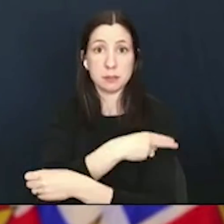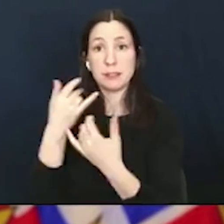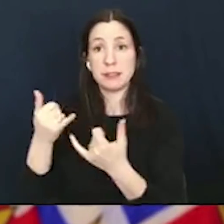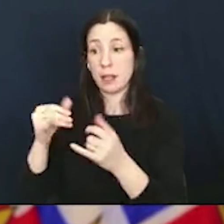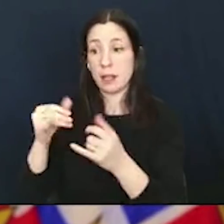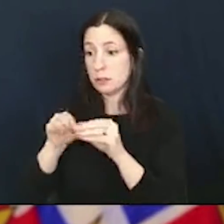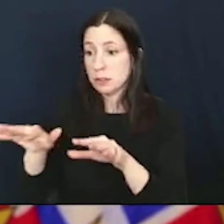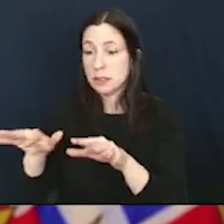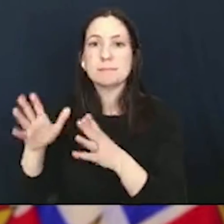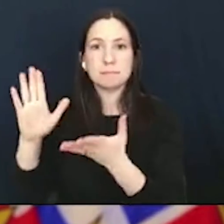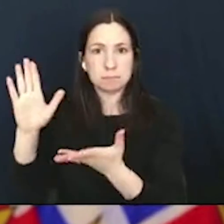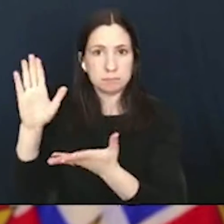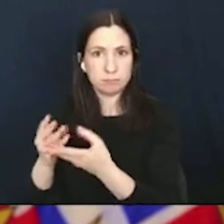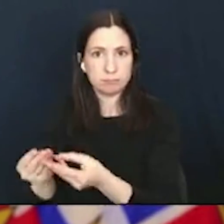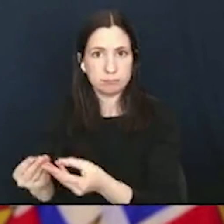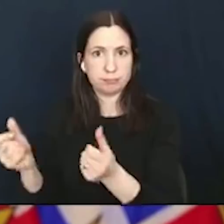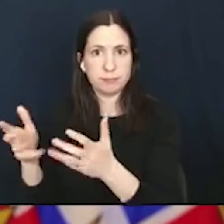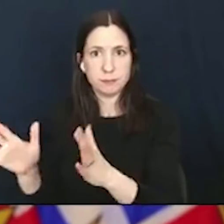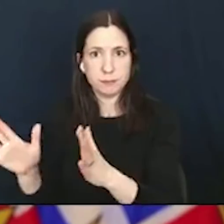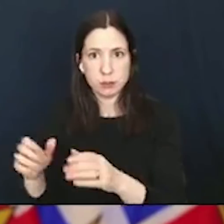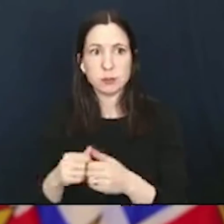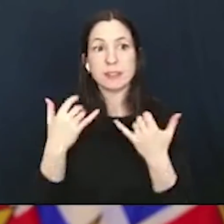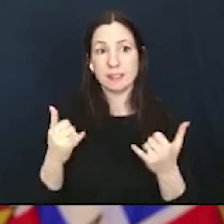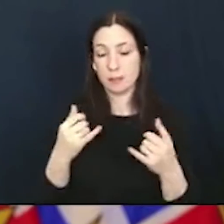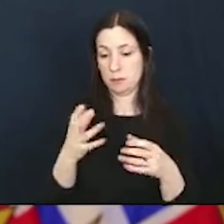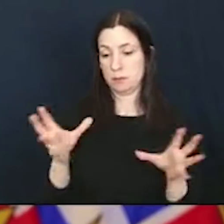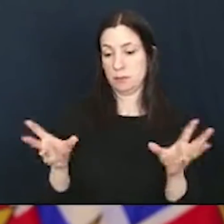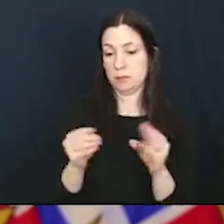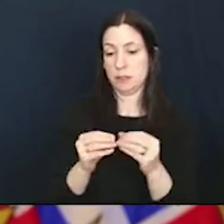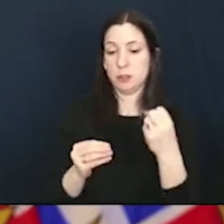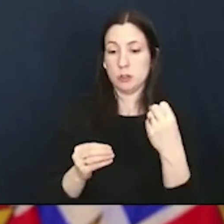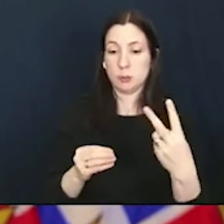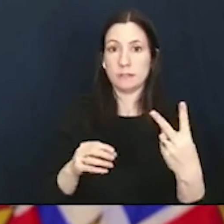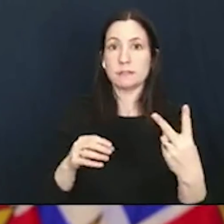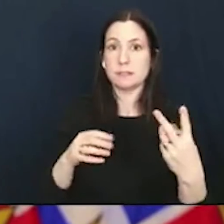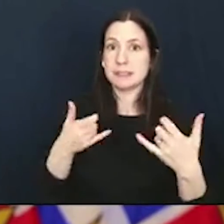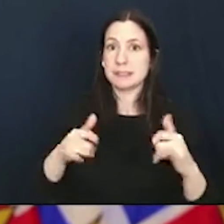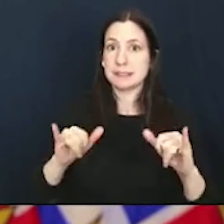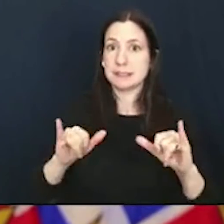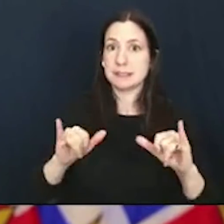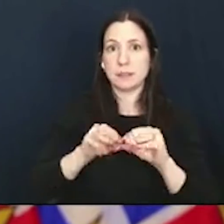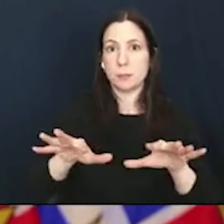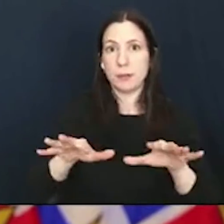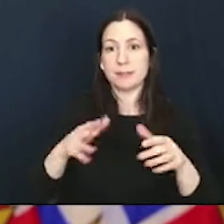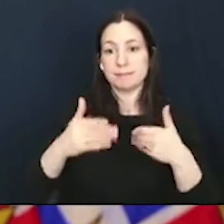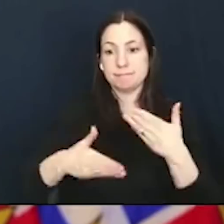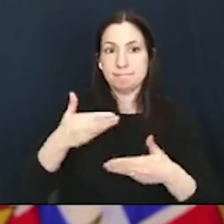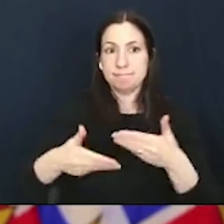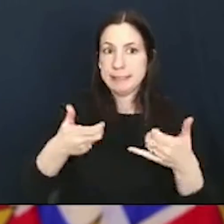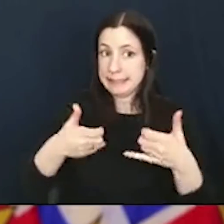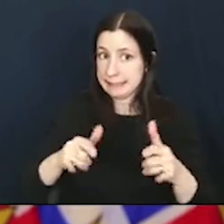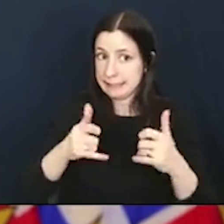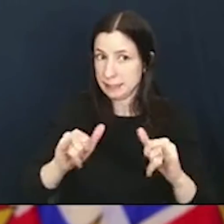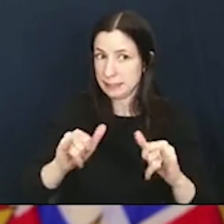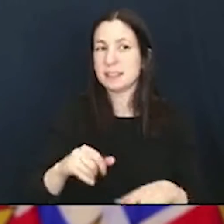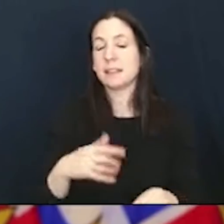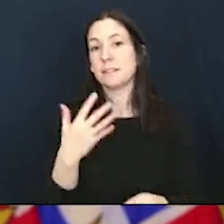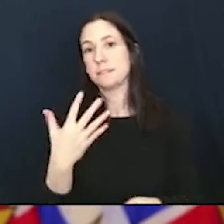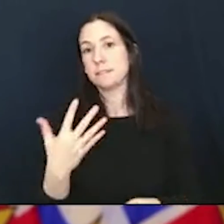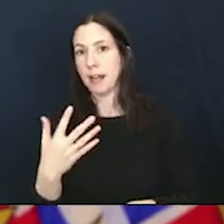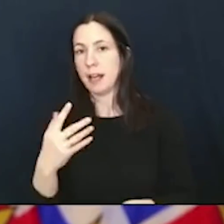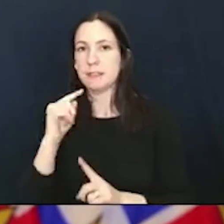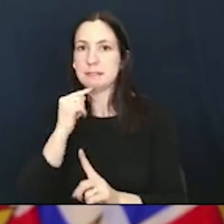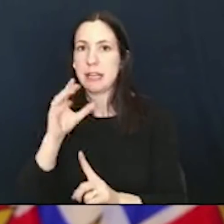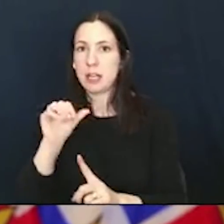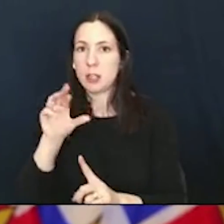with 12 active outbreaks in long-term care and assisted living and 5 in acute care units. And that